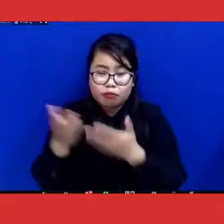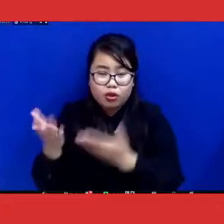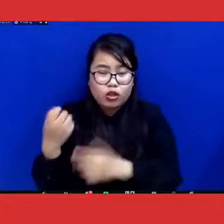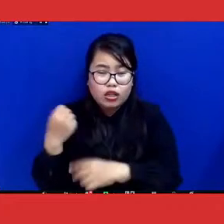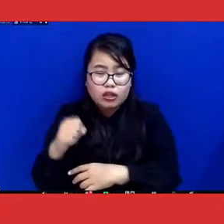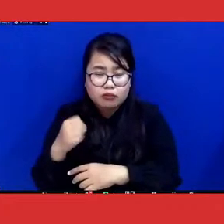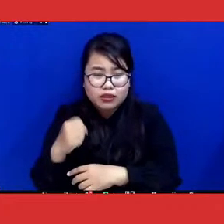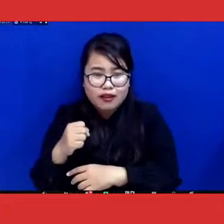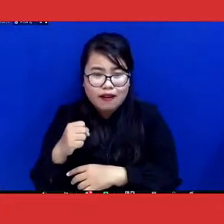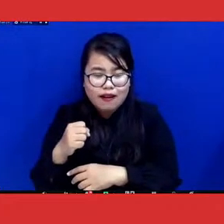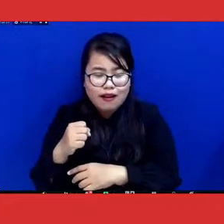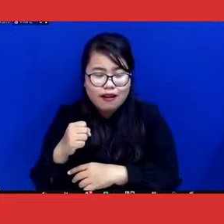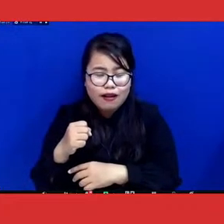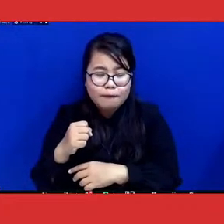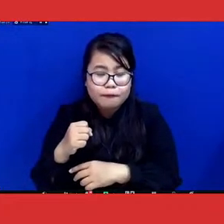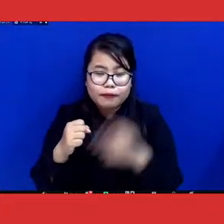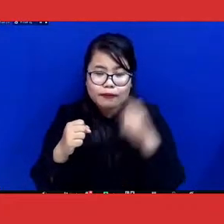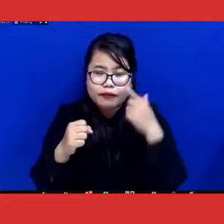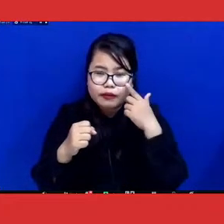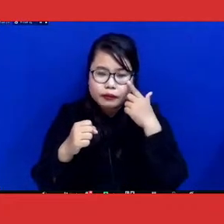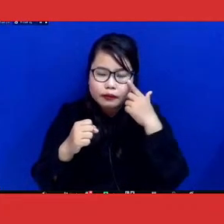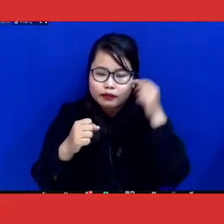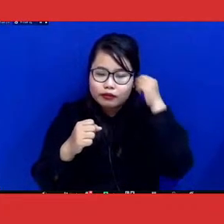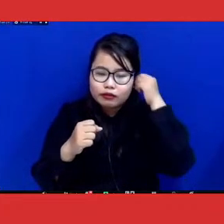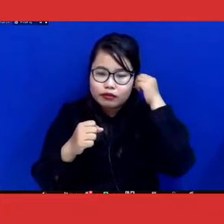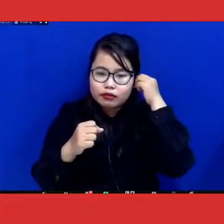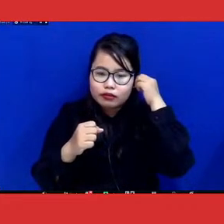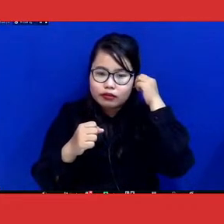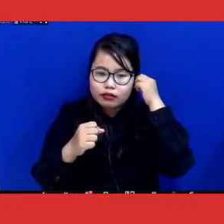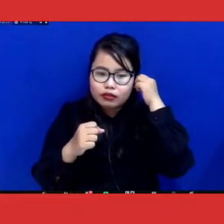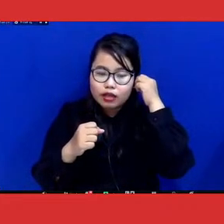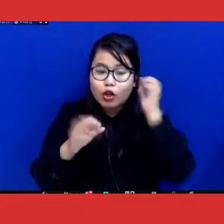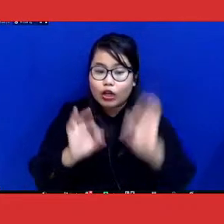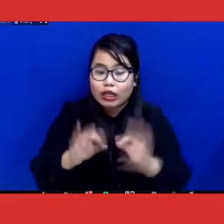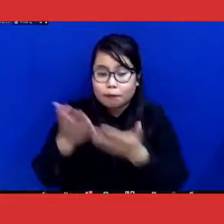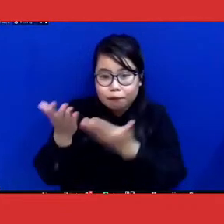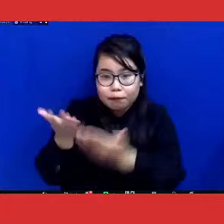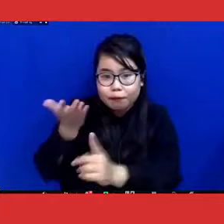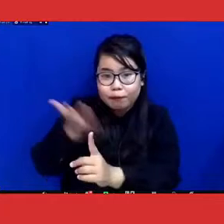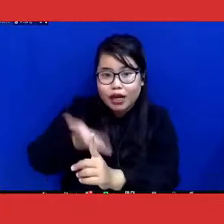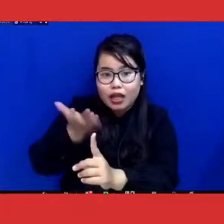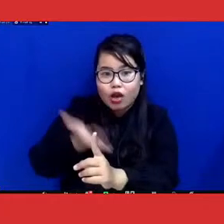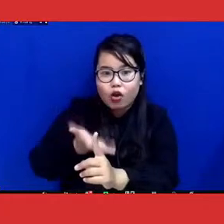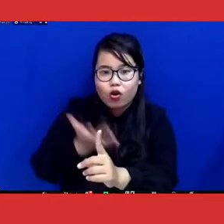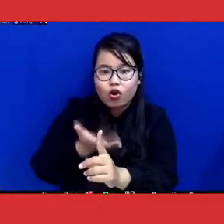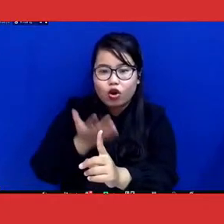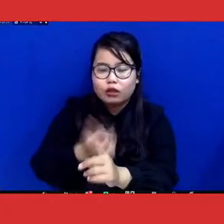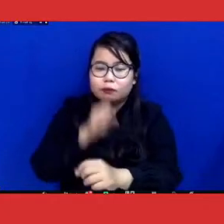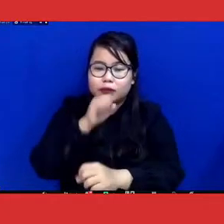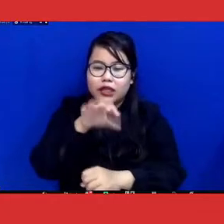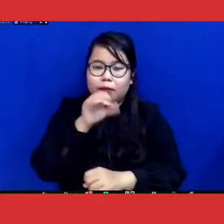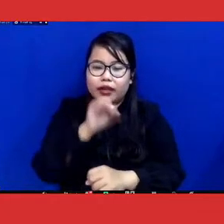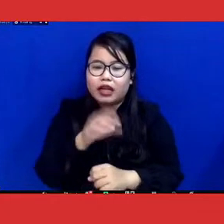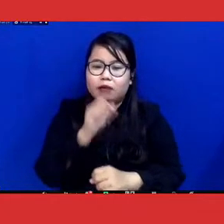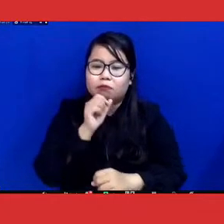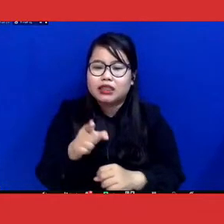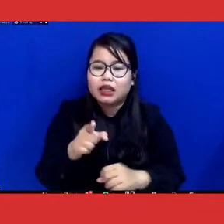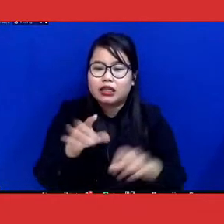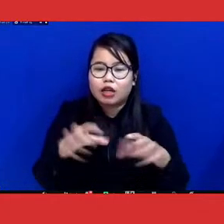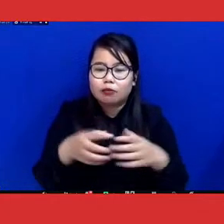secara online, beliau akan menyampaikan message-nya dalam bentuk